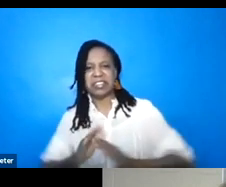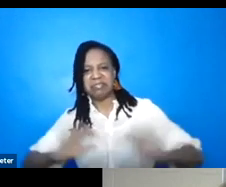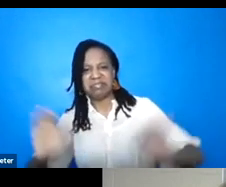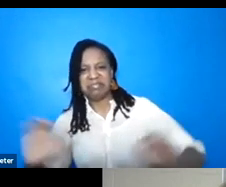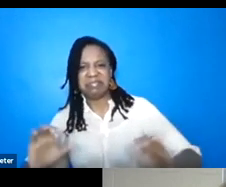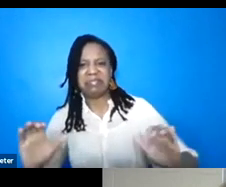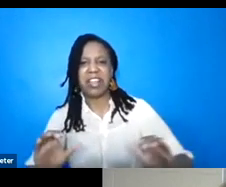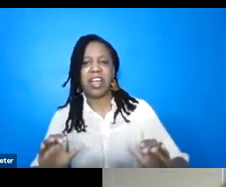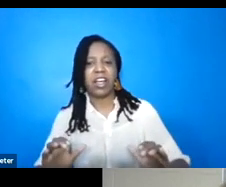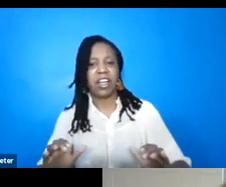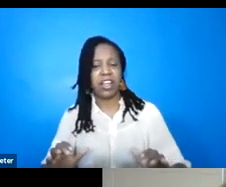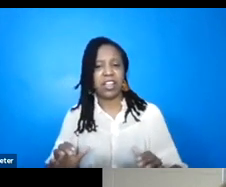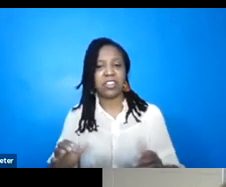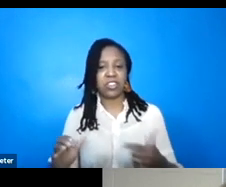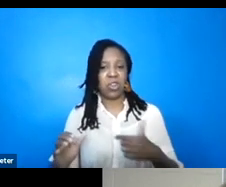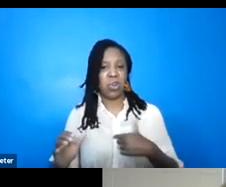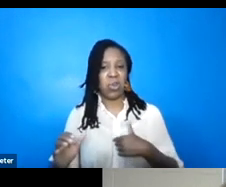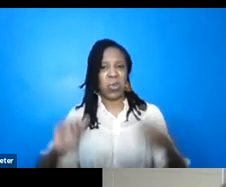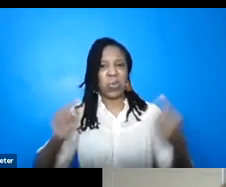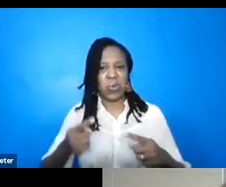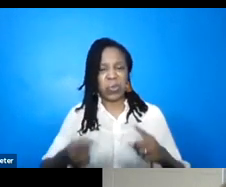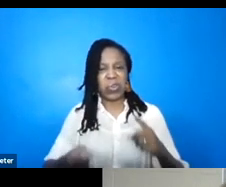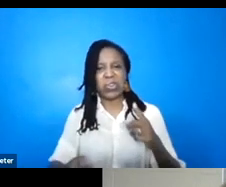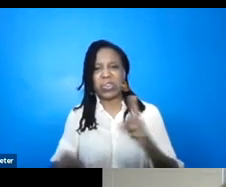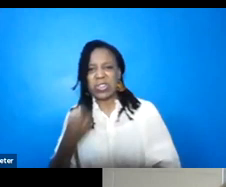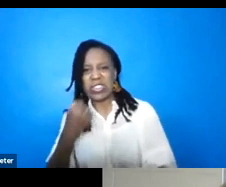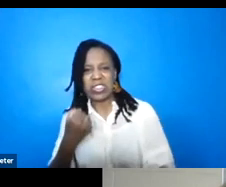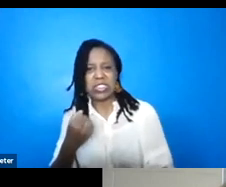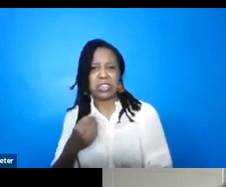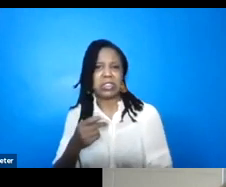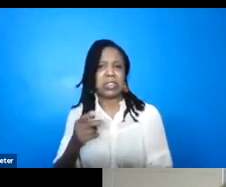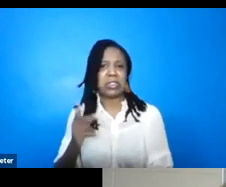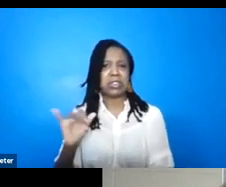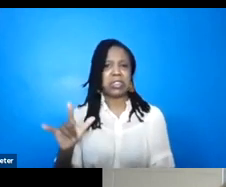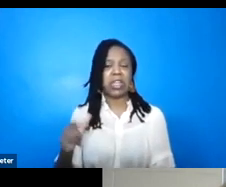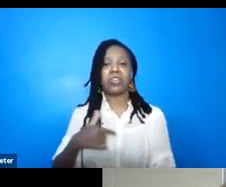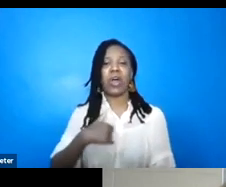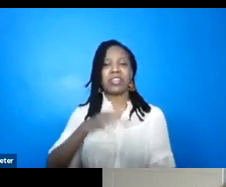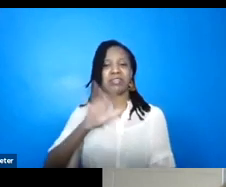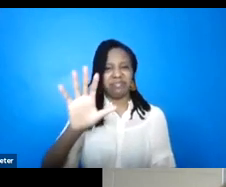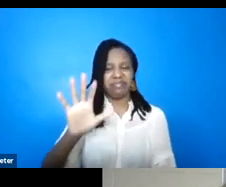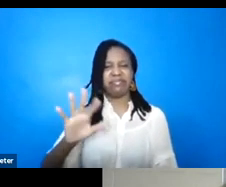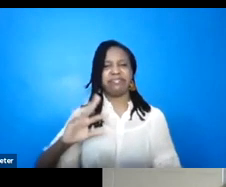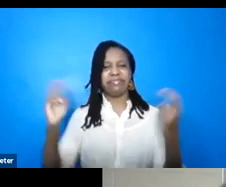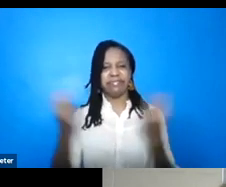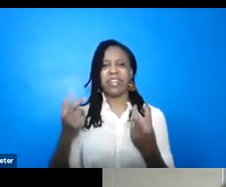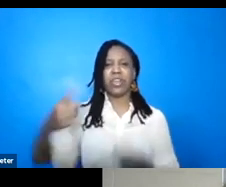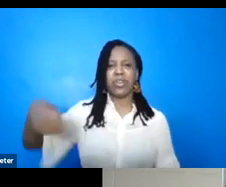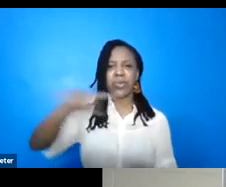around helping individuals as well as myself unlearn the behavior, like challenging them to pick out